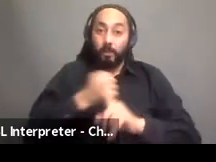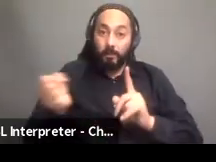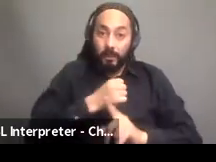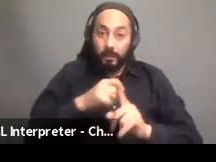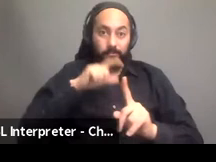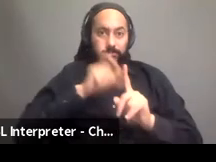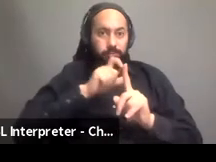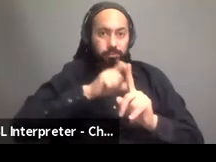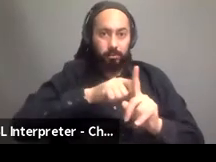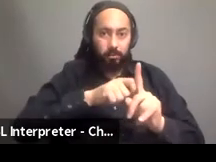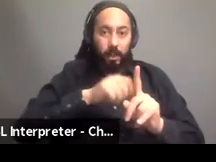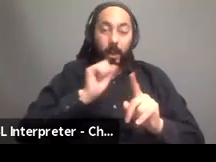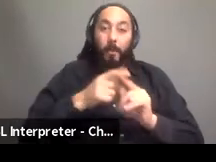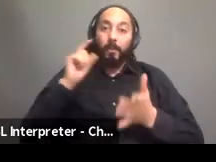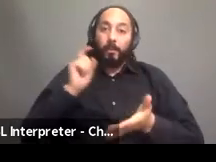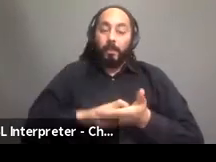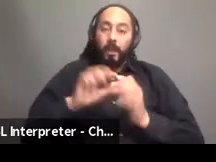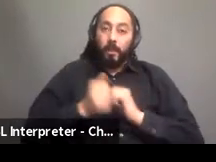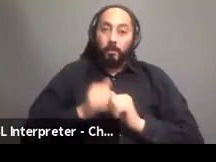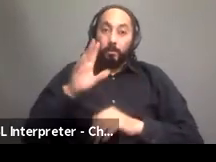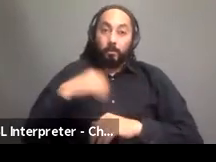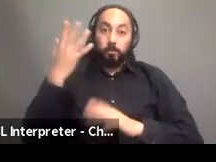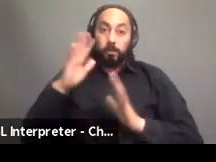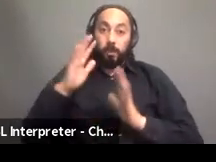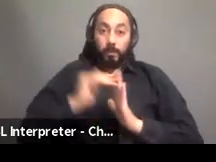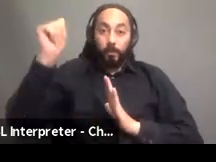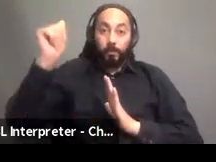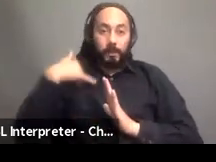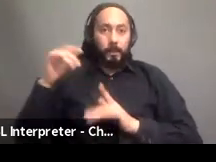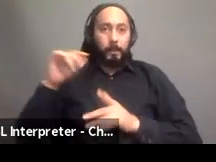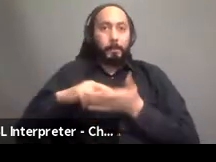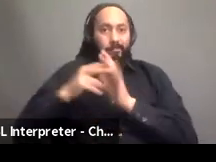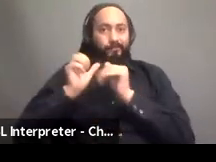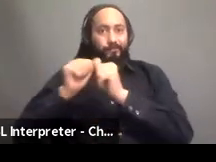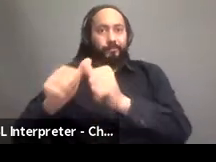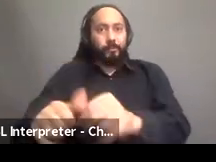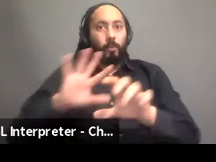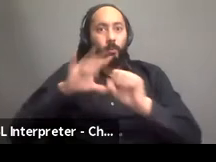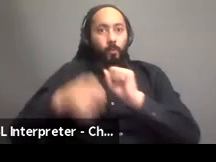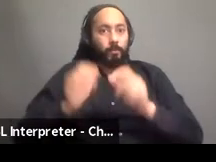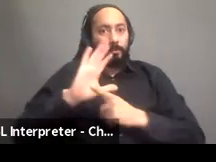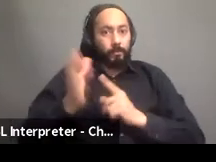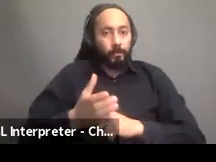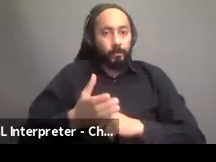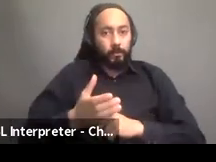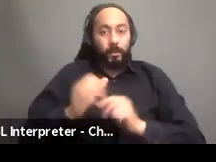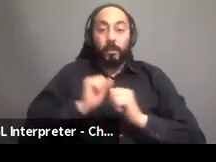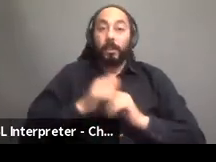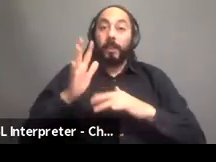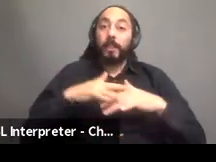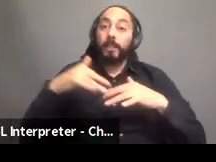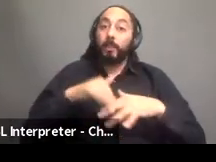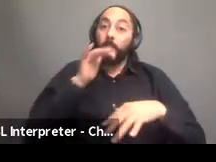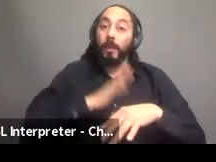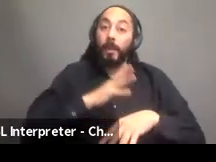which colonialism and white supremacy uphold rape culture, but also how they are intricately linked. Indigenous women and Two-Spirit people face